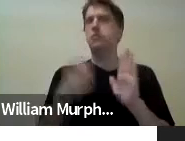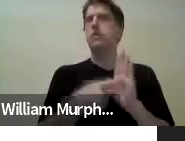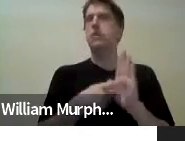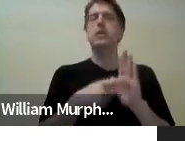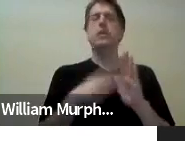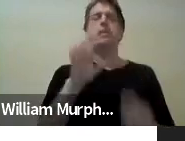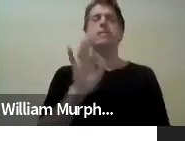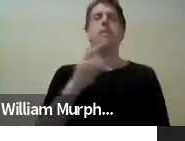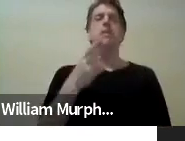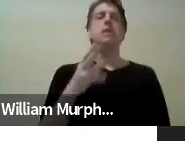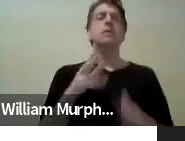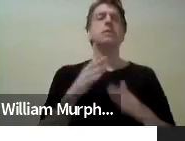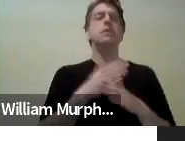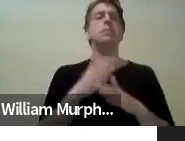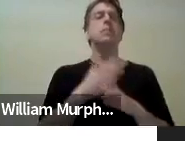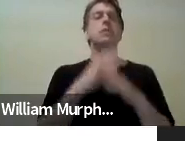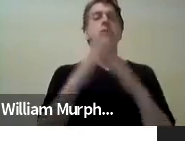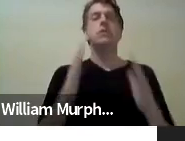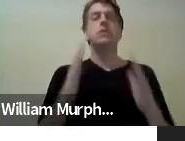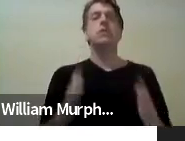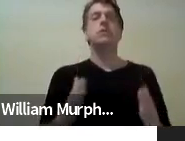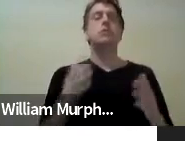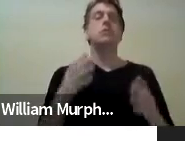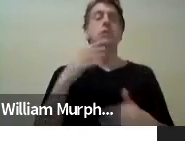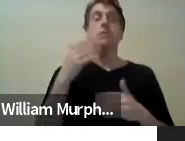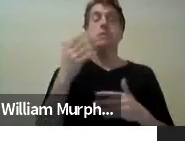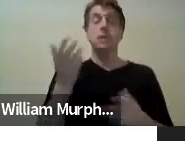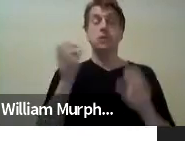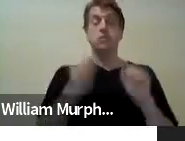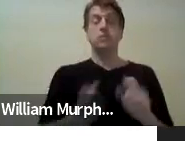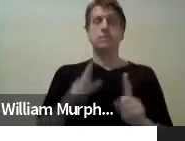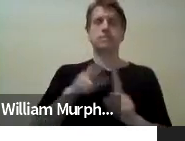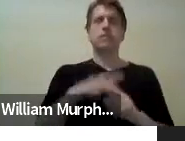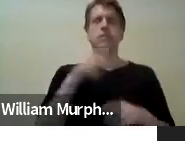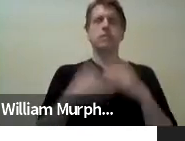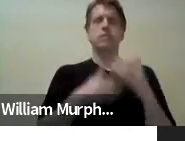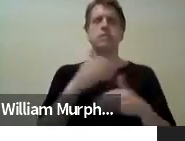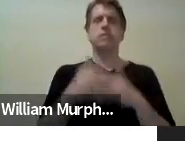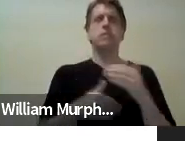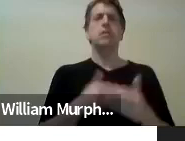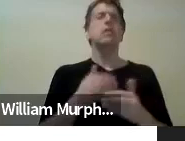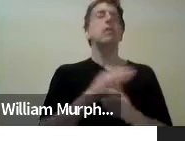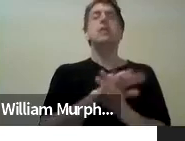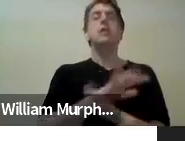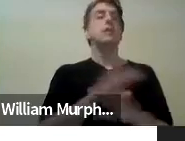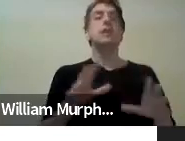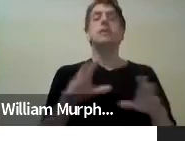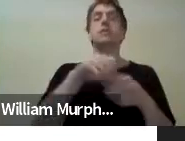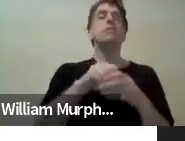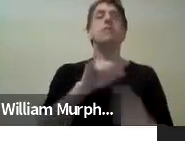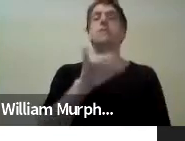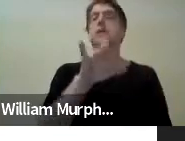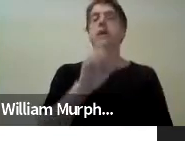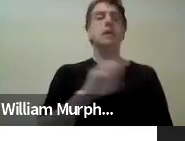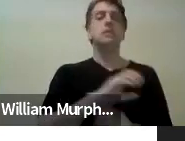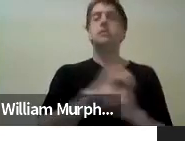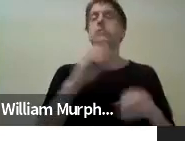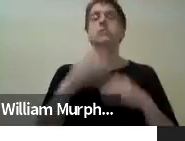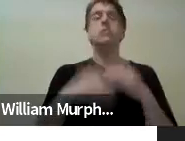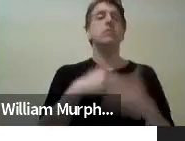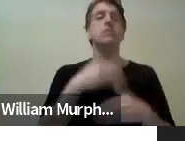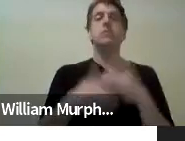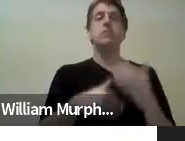Housing Partnership, no process of a complaint involves ICE, and no process of